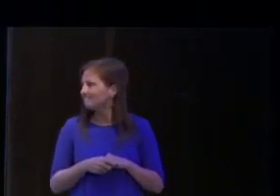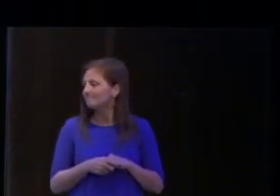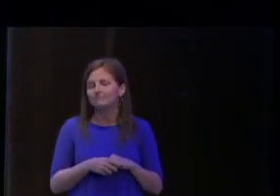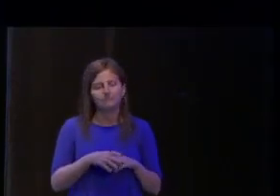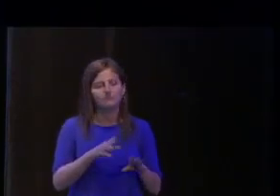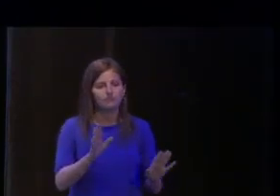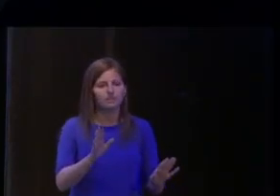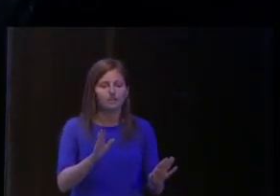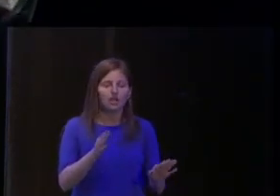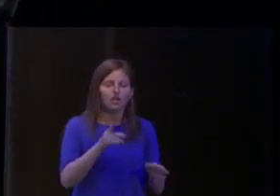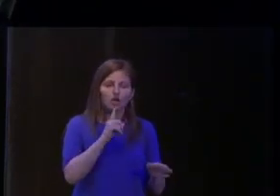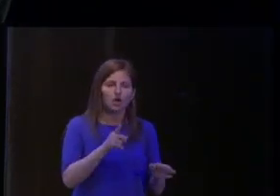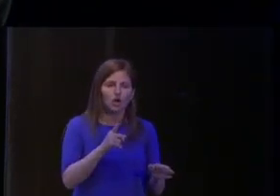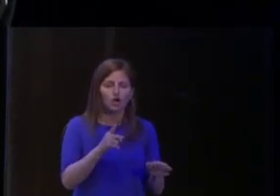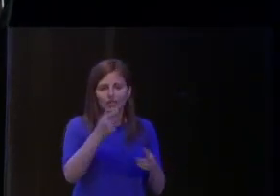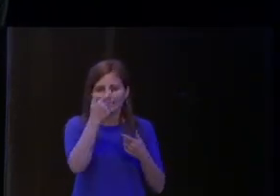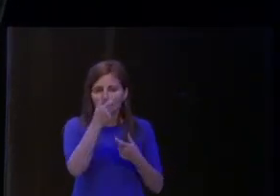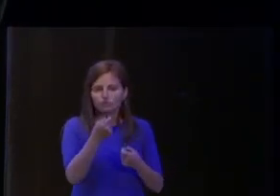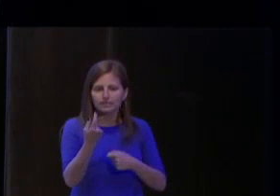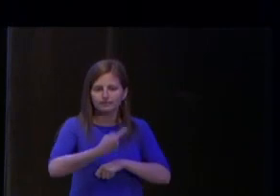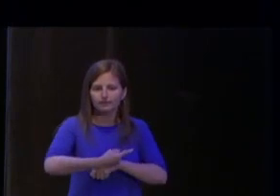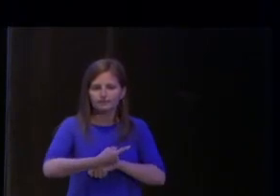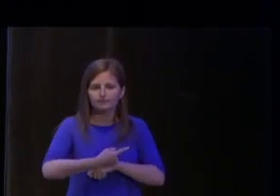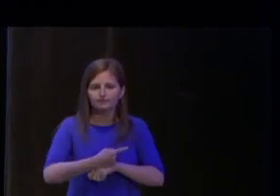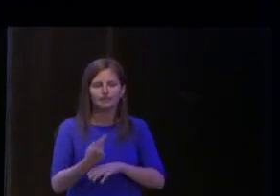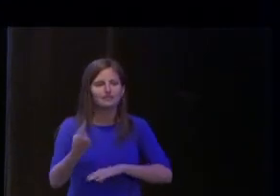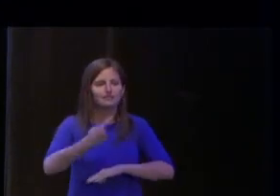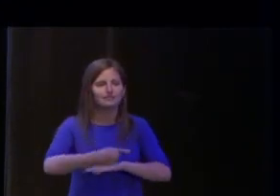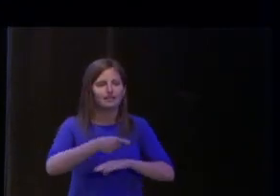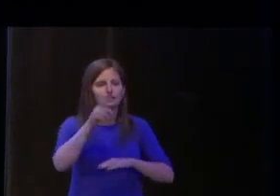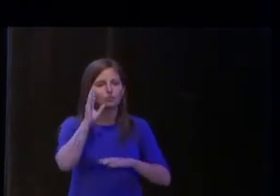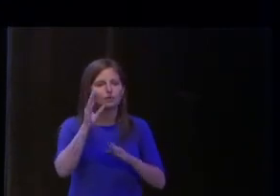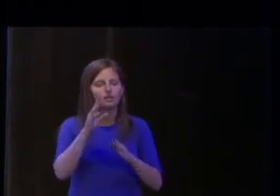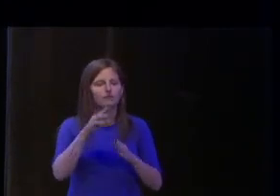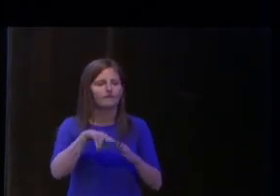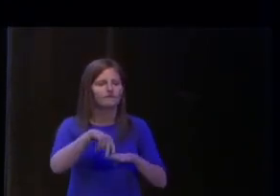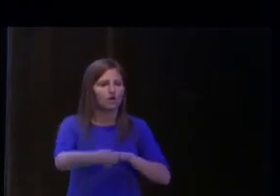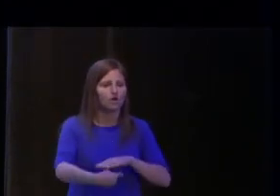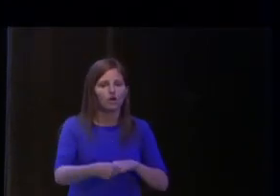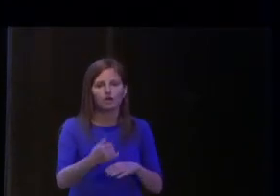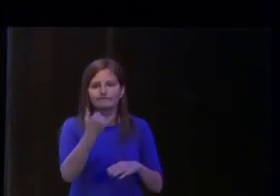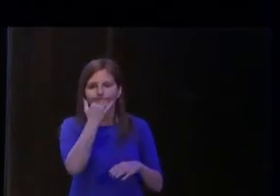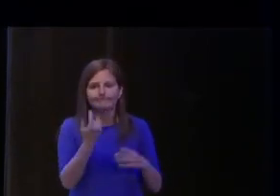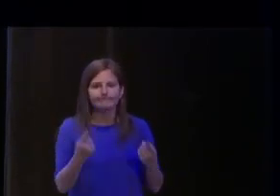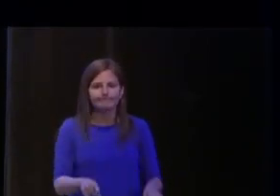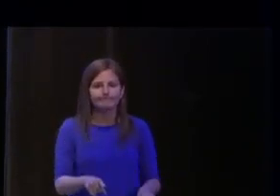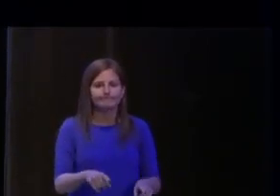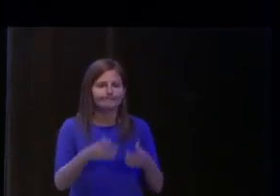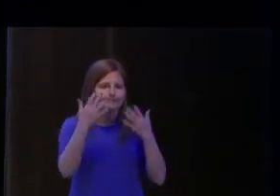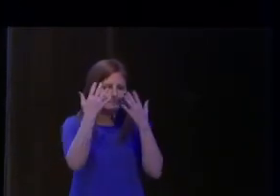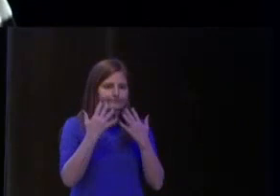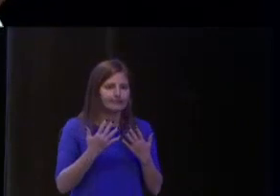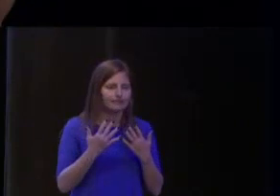inevitably are interesting days. There are days where we fall, we trip, we make a mistake, sadness